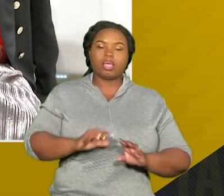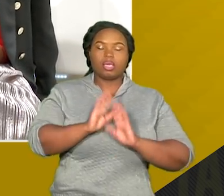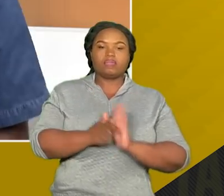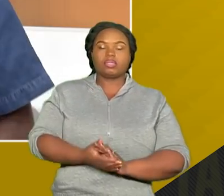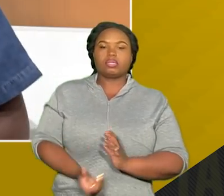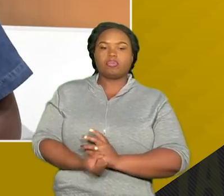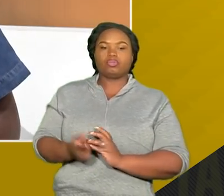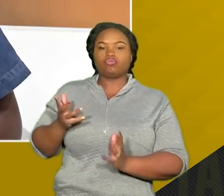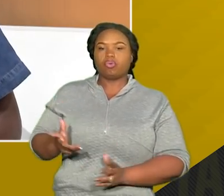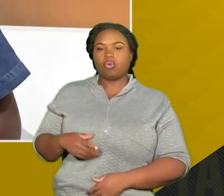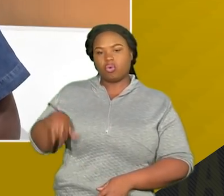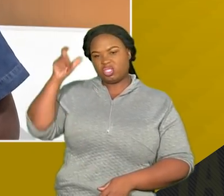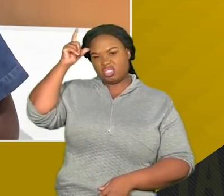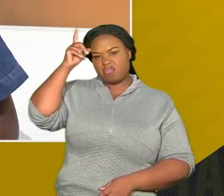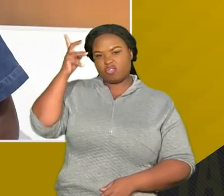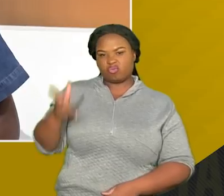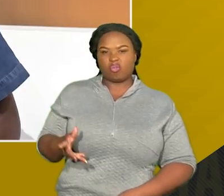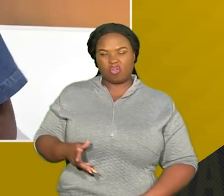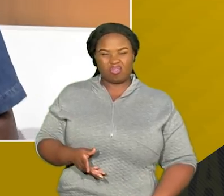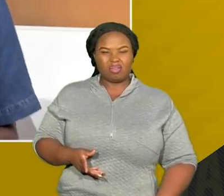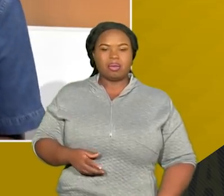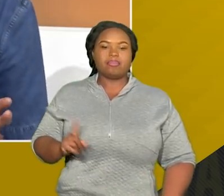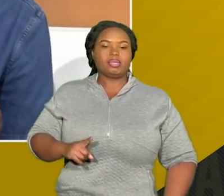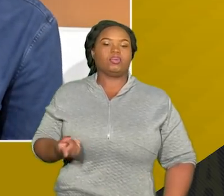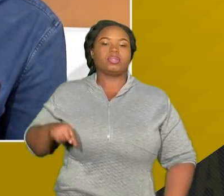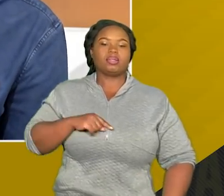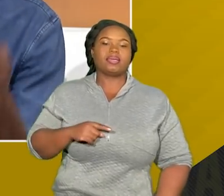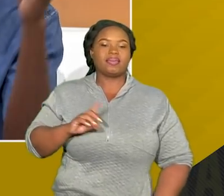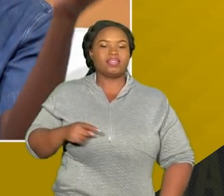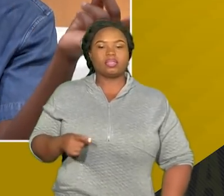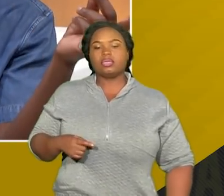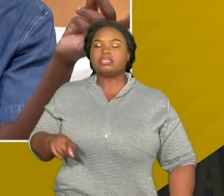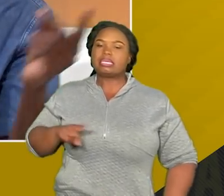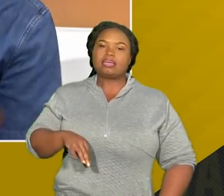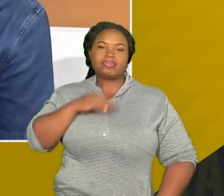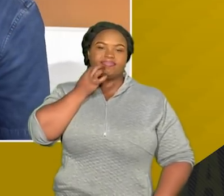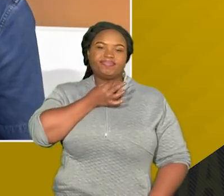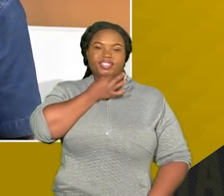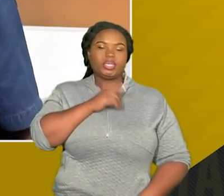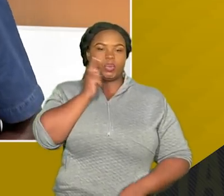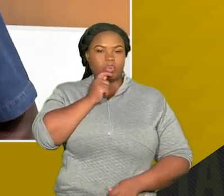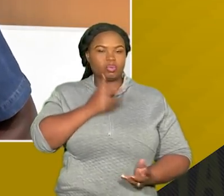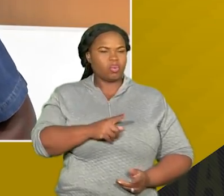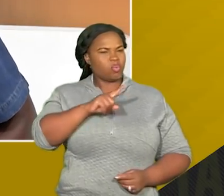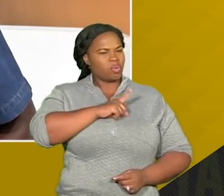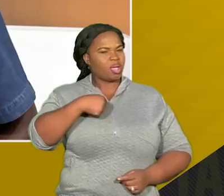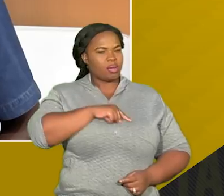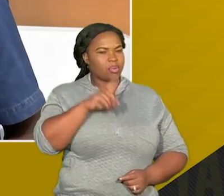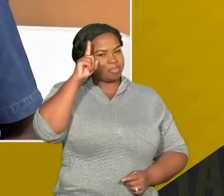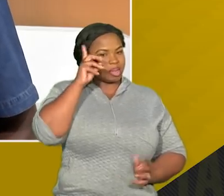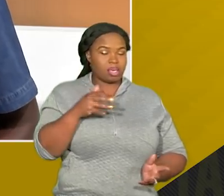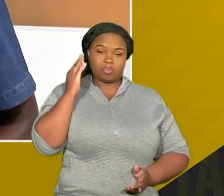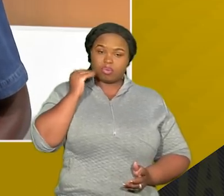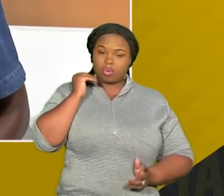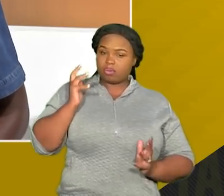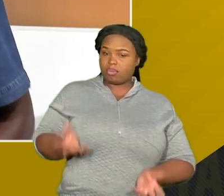wrong, ke Satan. You know what I'm talking about? But with us, it's everything that goes wrong, kebolo, you know? How come it just us as black people? Like, you know, mahwa bona,